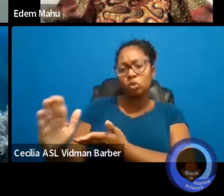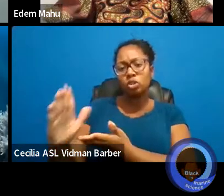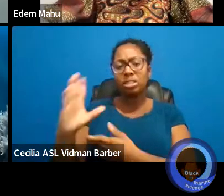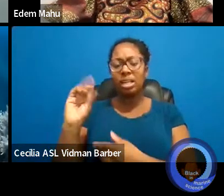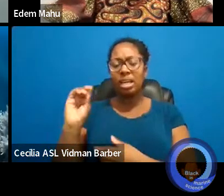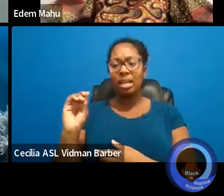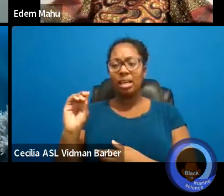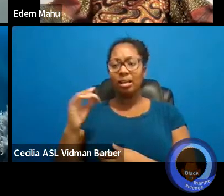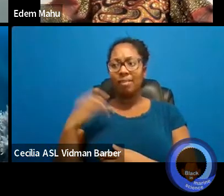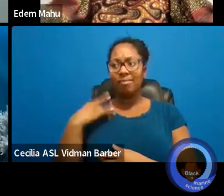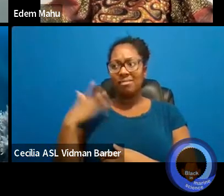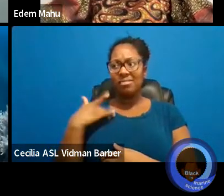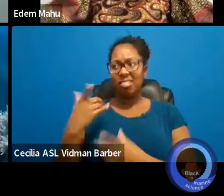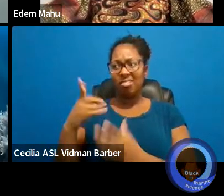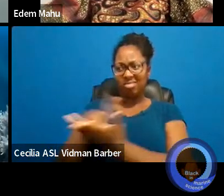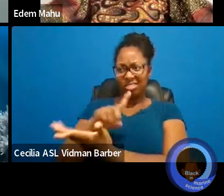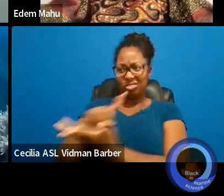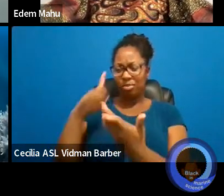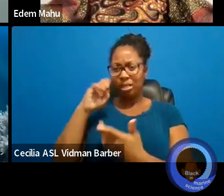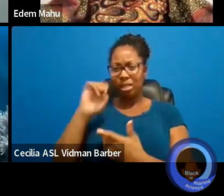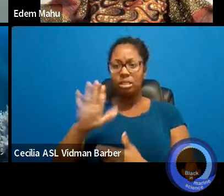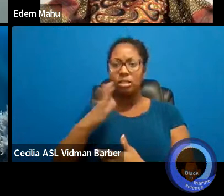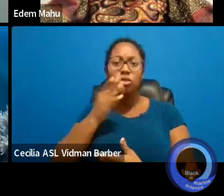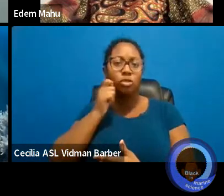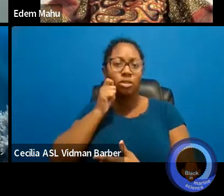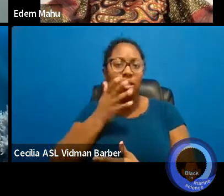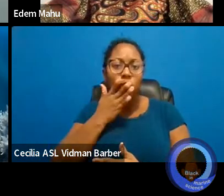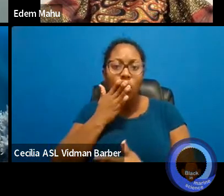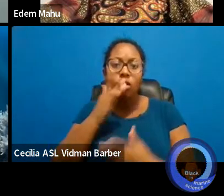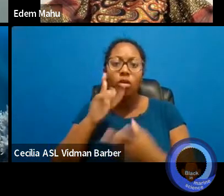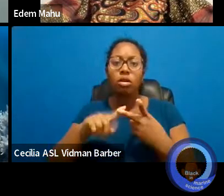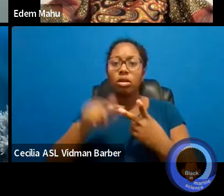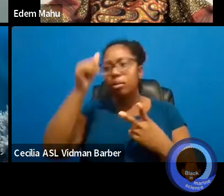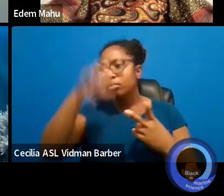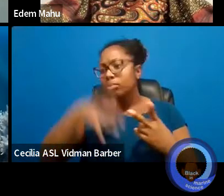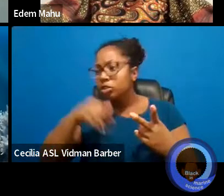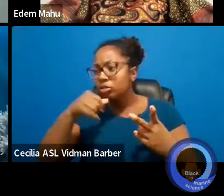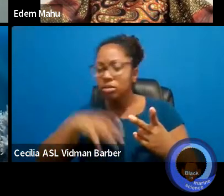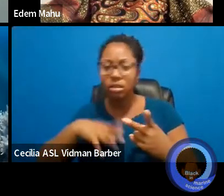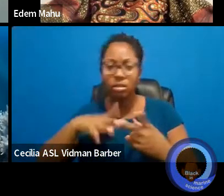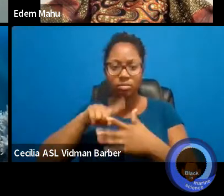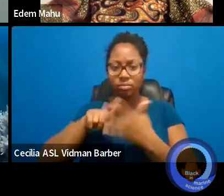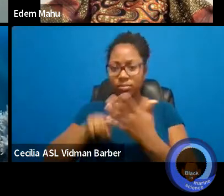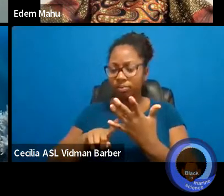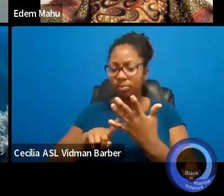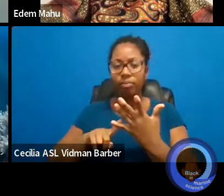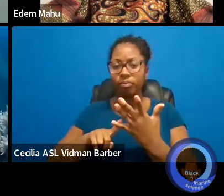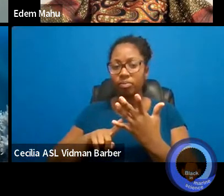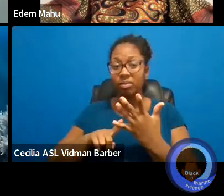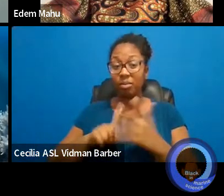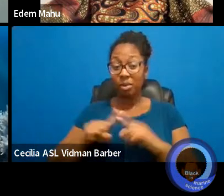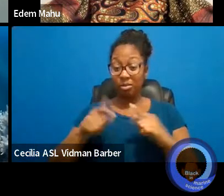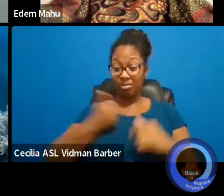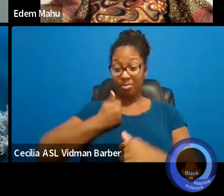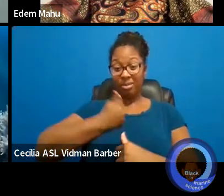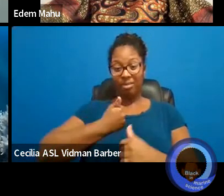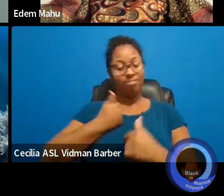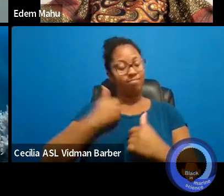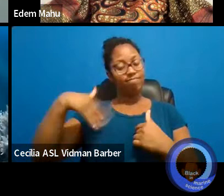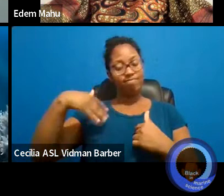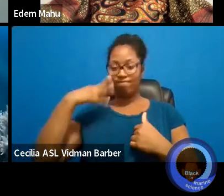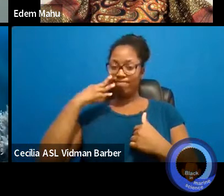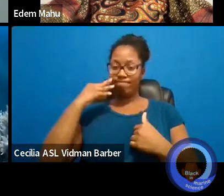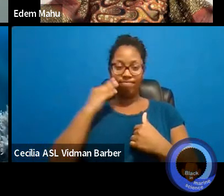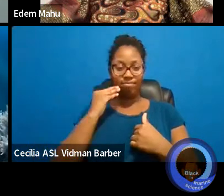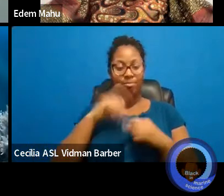because of the color of their skin, or because of their gender or their sex and things like that. But personally, I have not experienced it, but we know